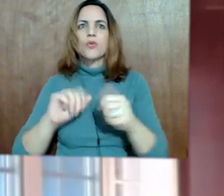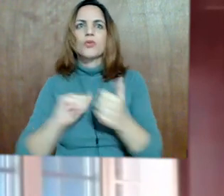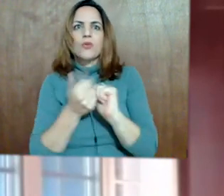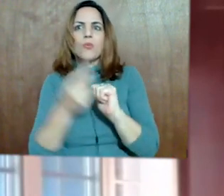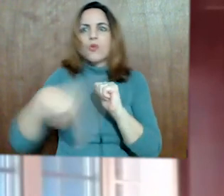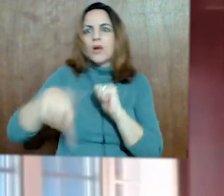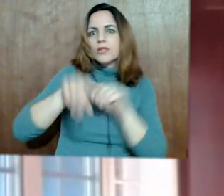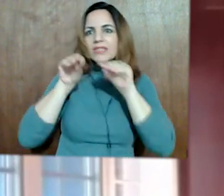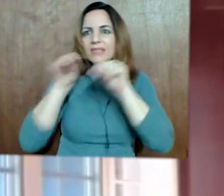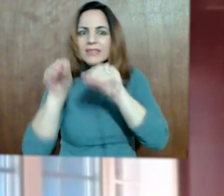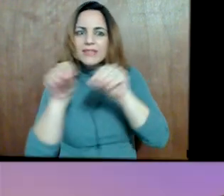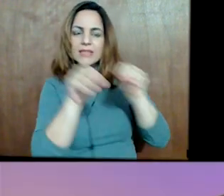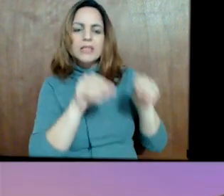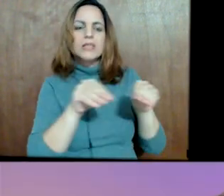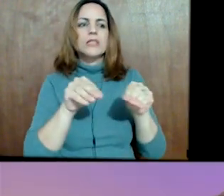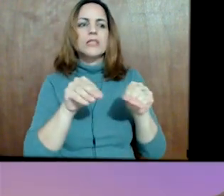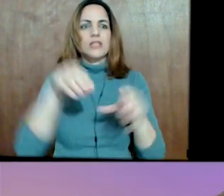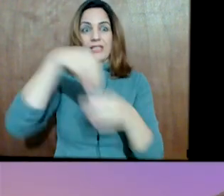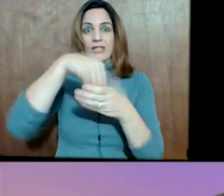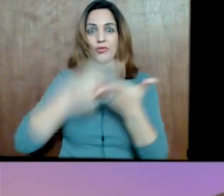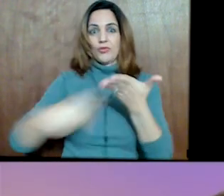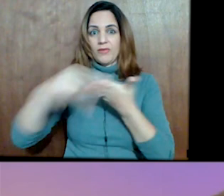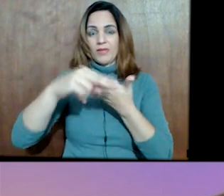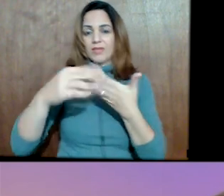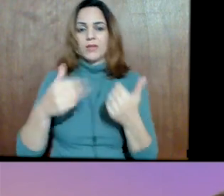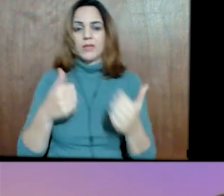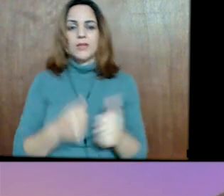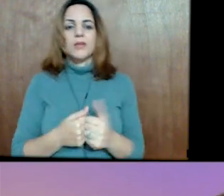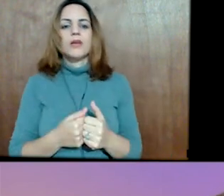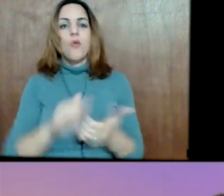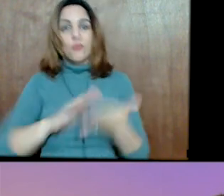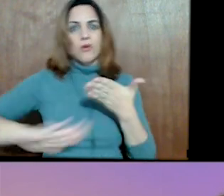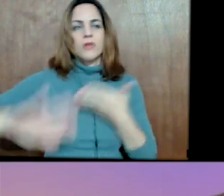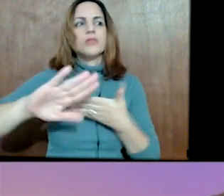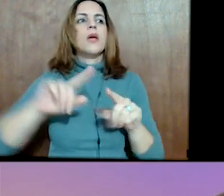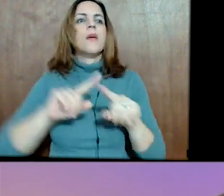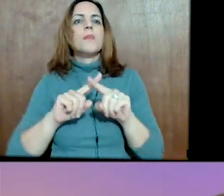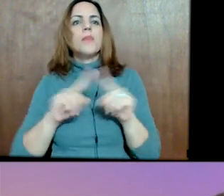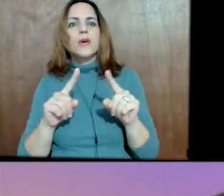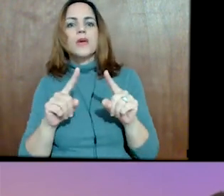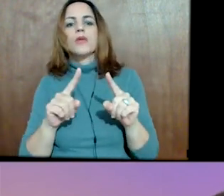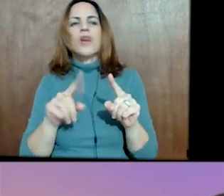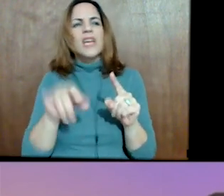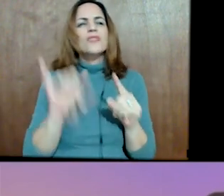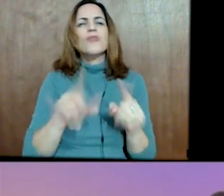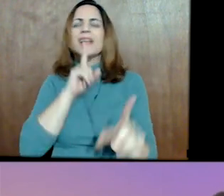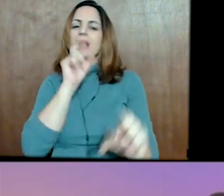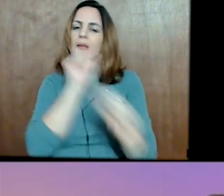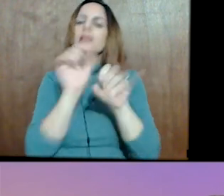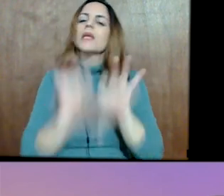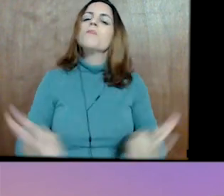in the colleges across the country. So it was a really important seminal period, that demonstration and those